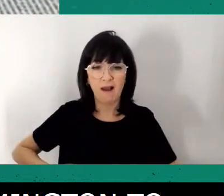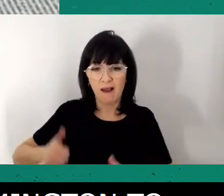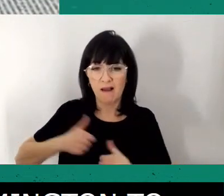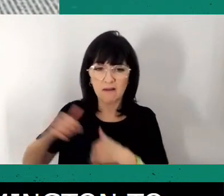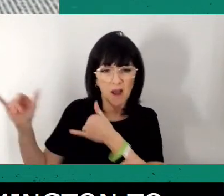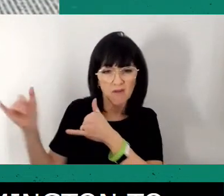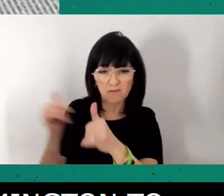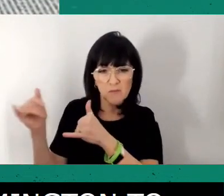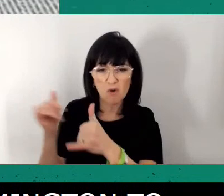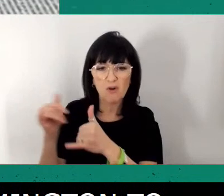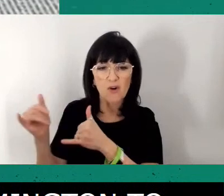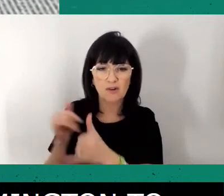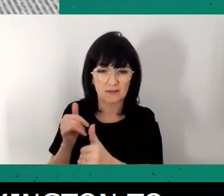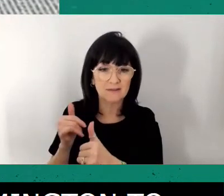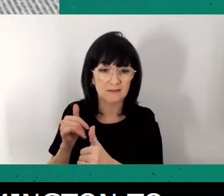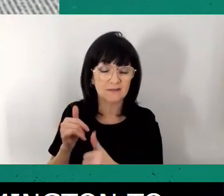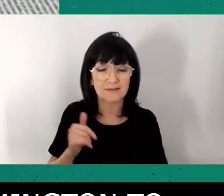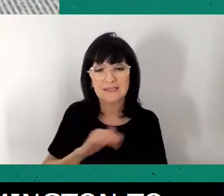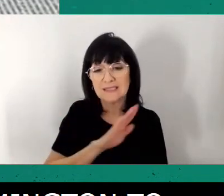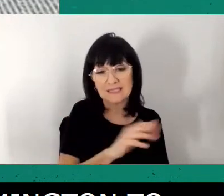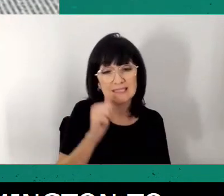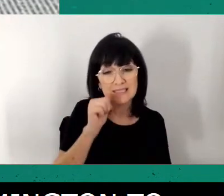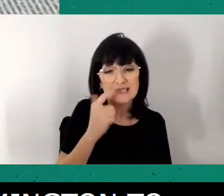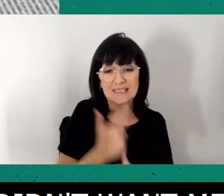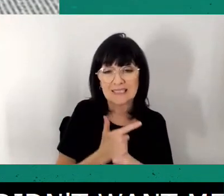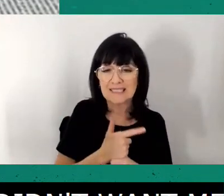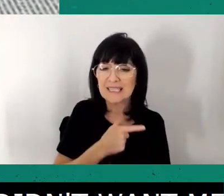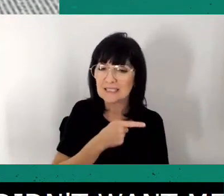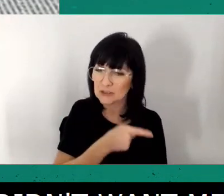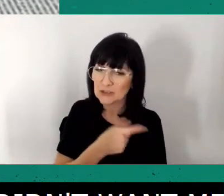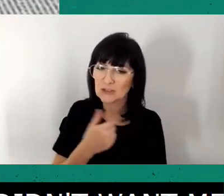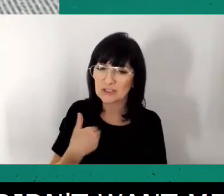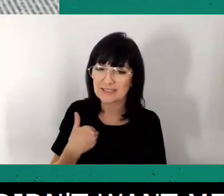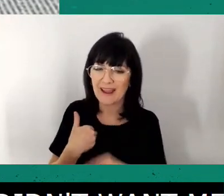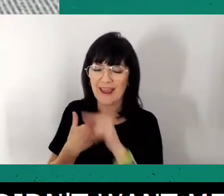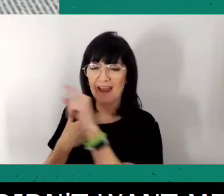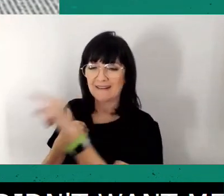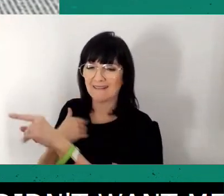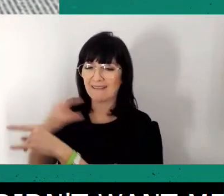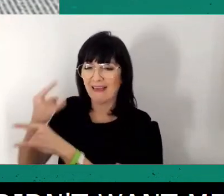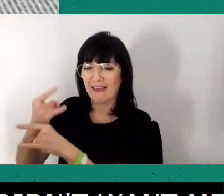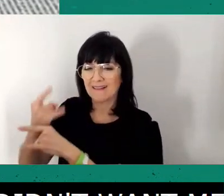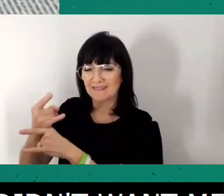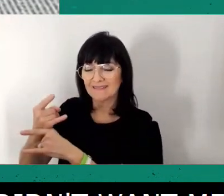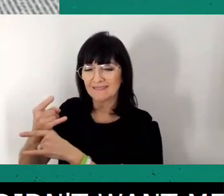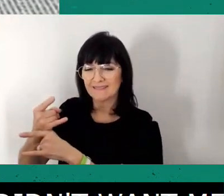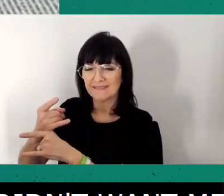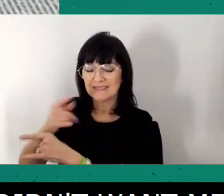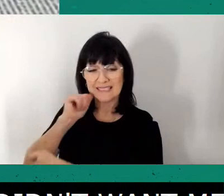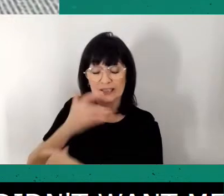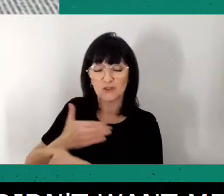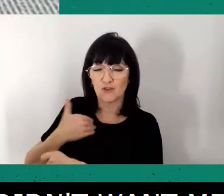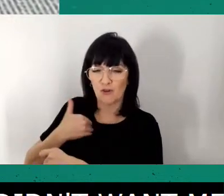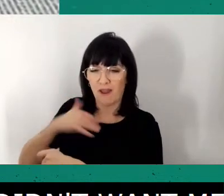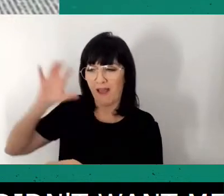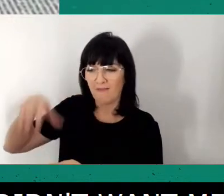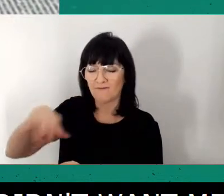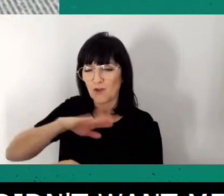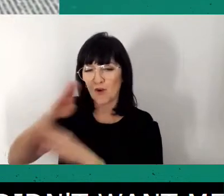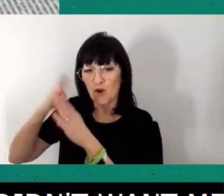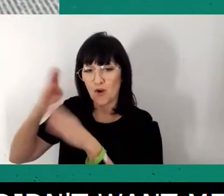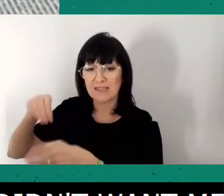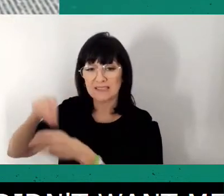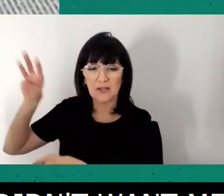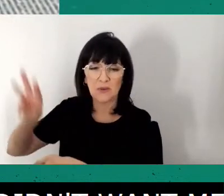because his sister actually had a bootleg joint in her house, and he didn't want me involved with that. So I can understand it now,